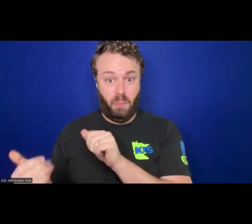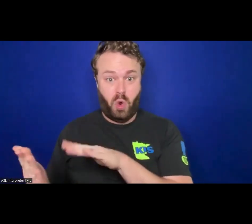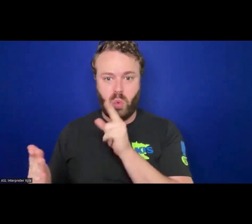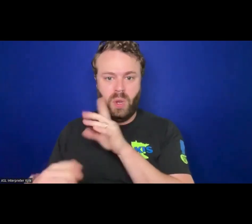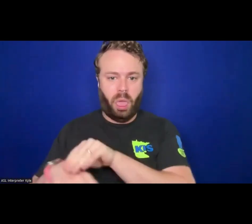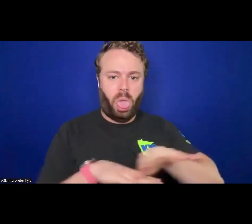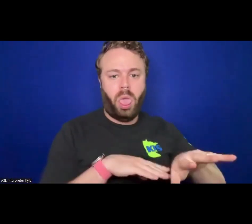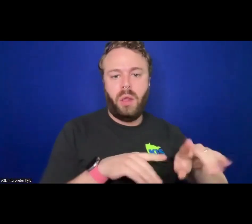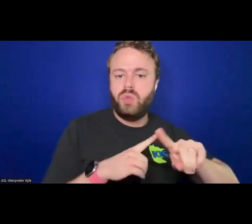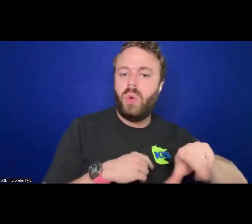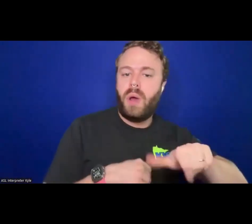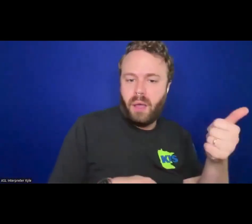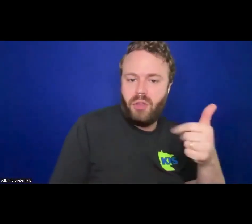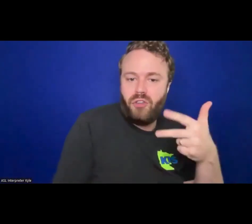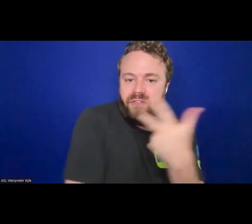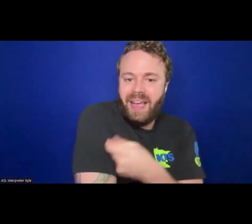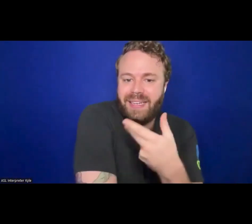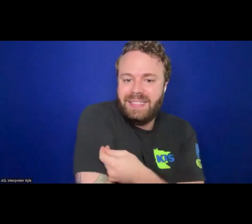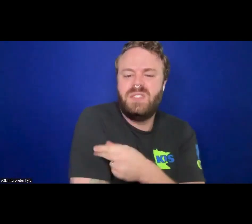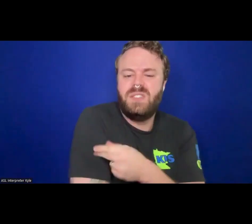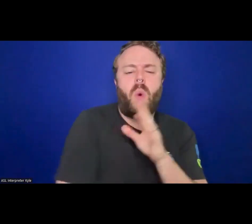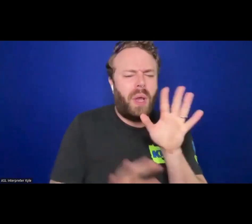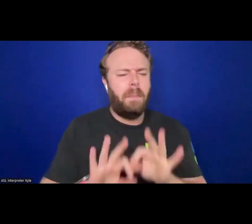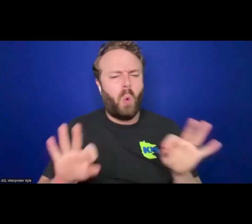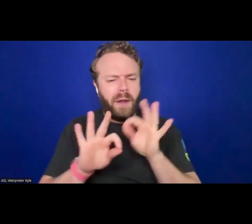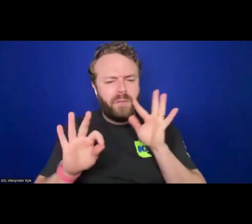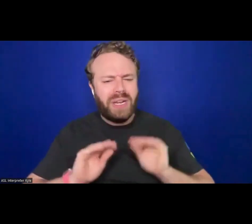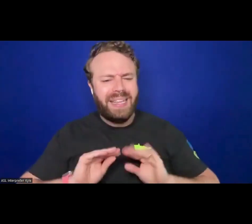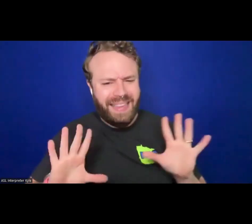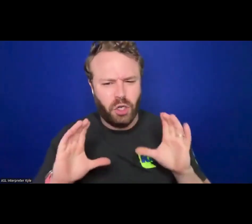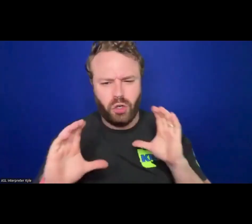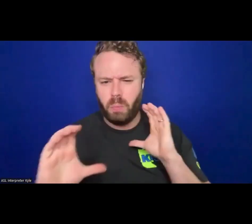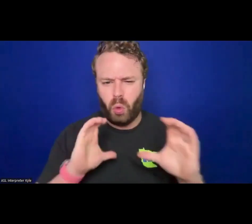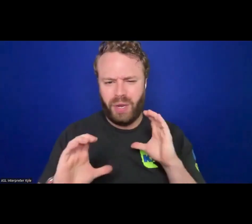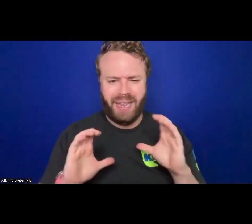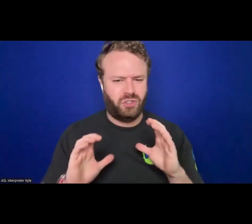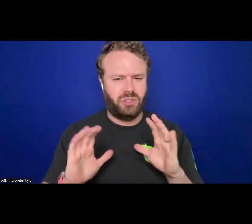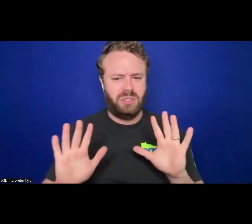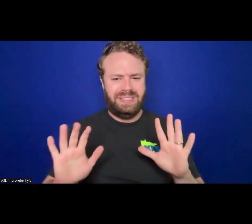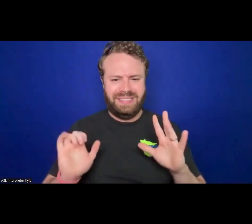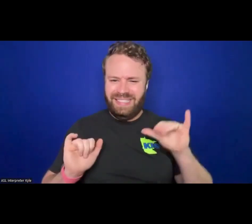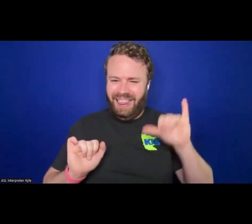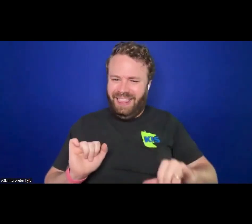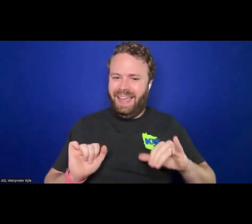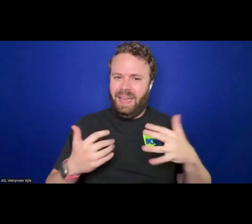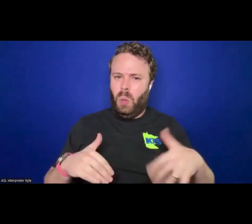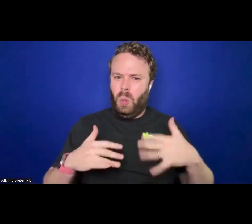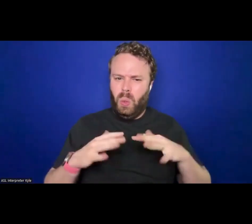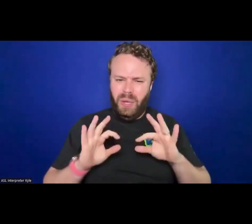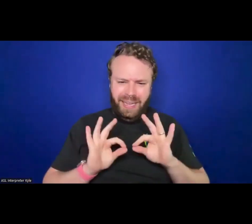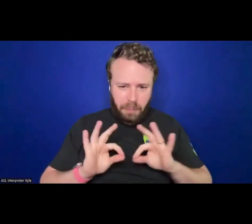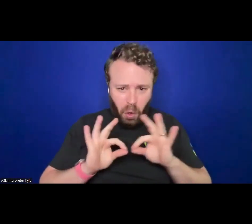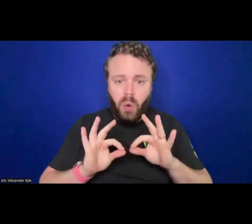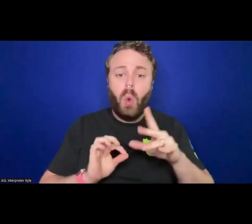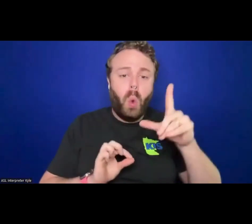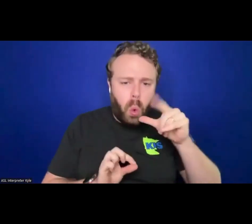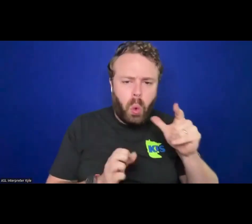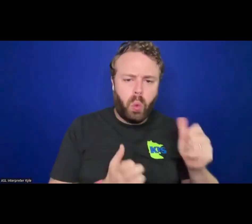very precise in the communication, as this is really what matters most right now, right? Who is recommending